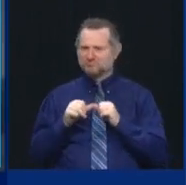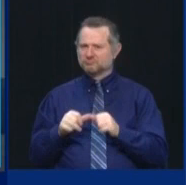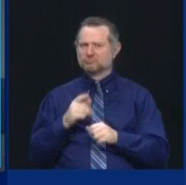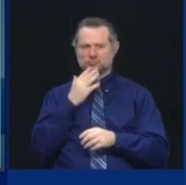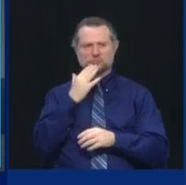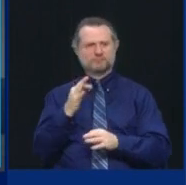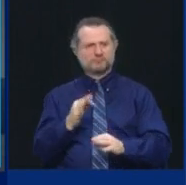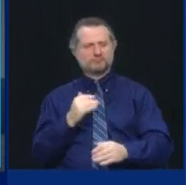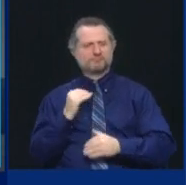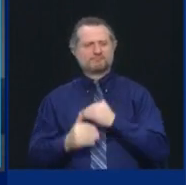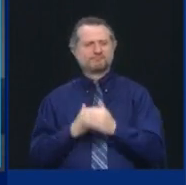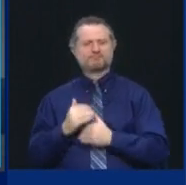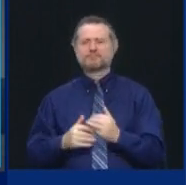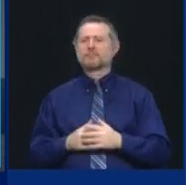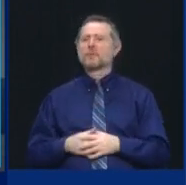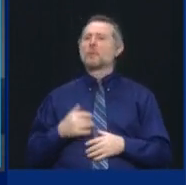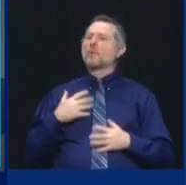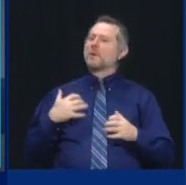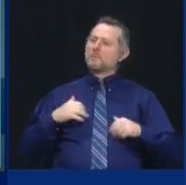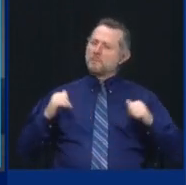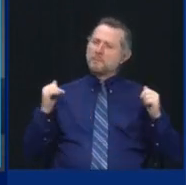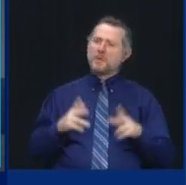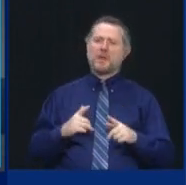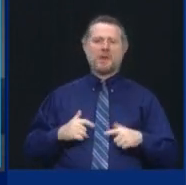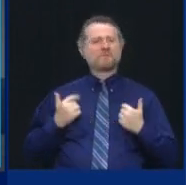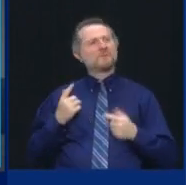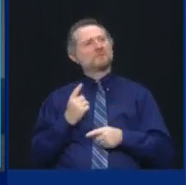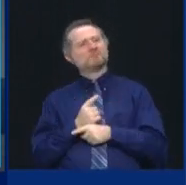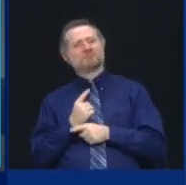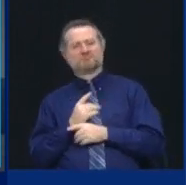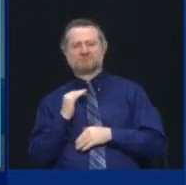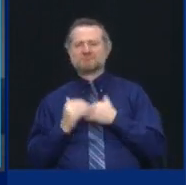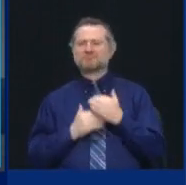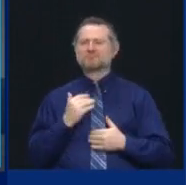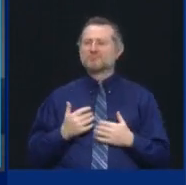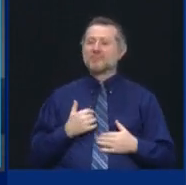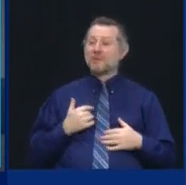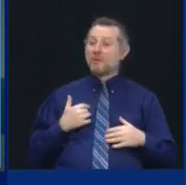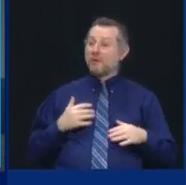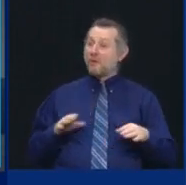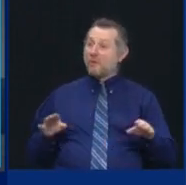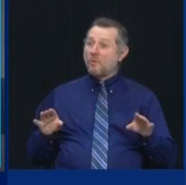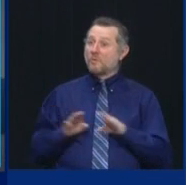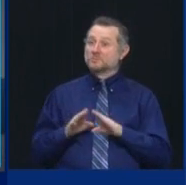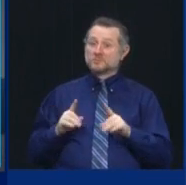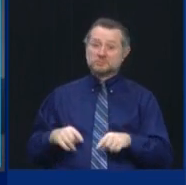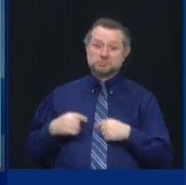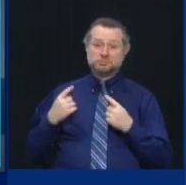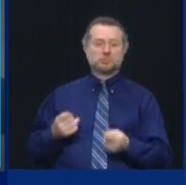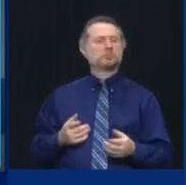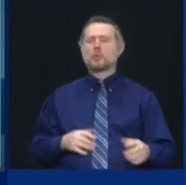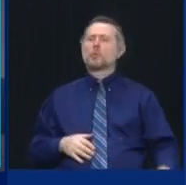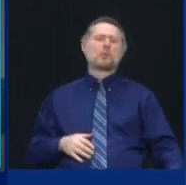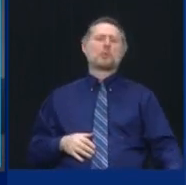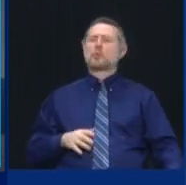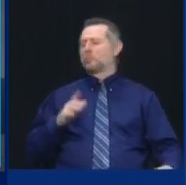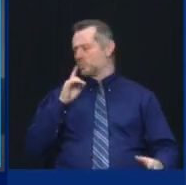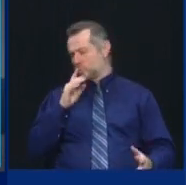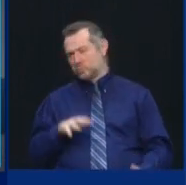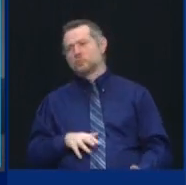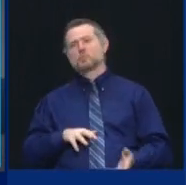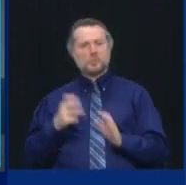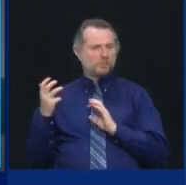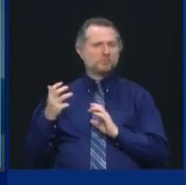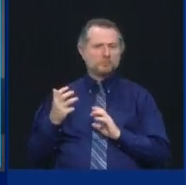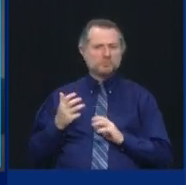So let's get back to life. This shutdown has caused all sorts of damage, damage that we're not